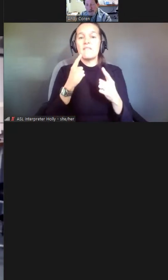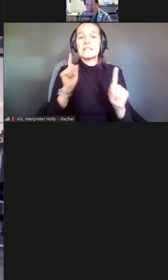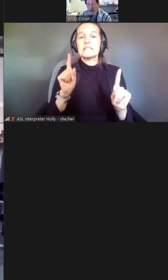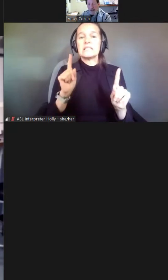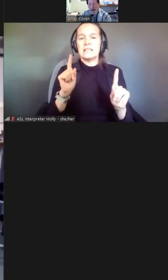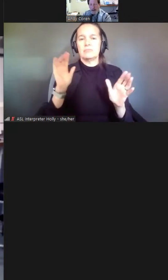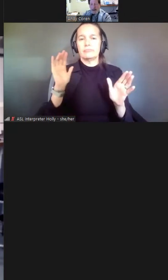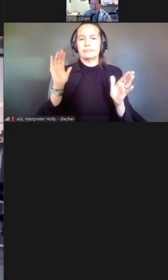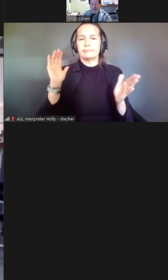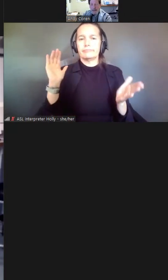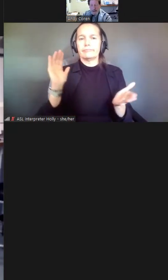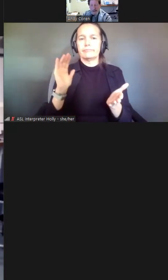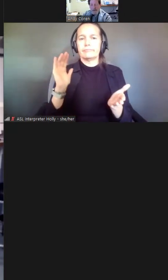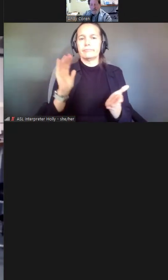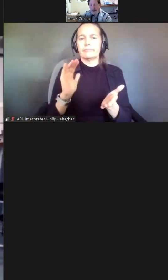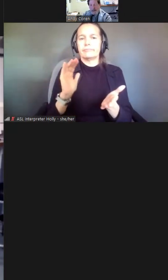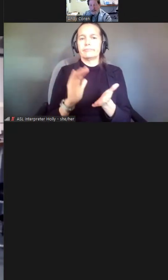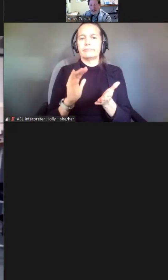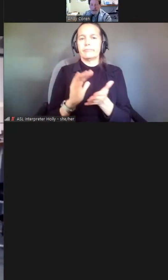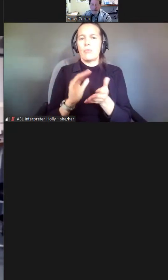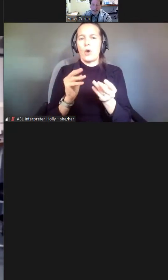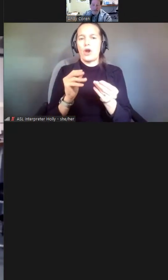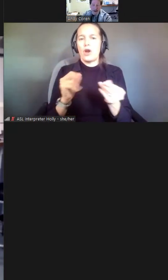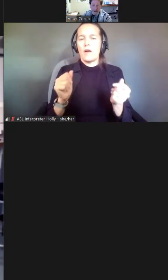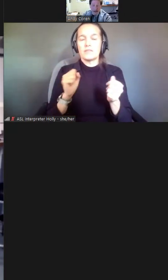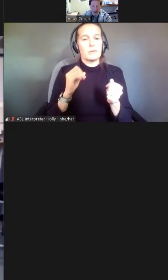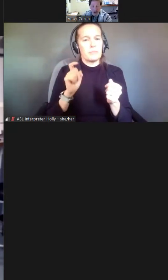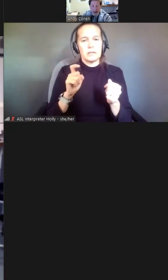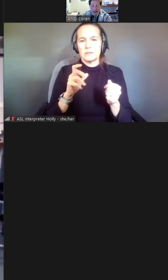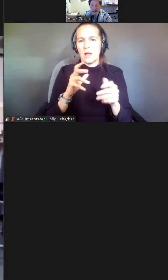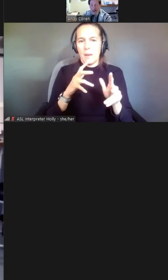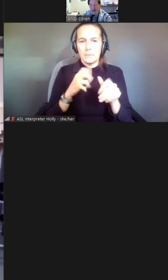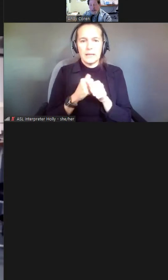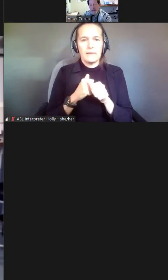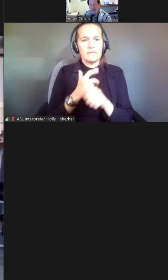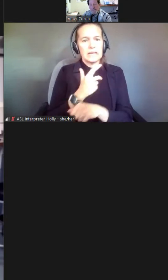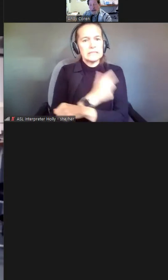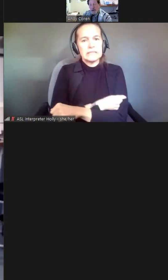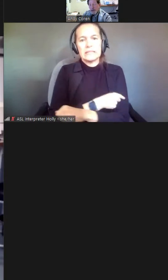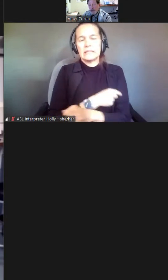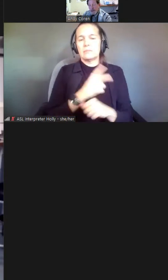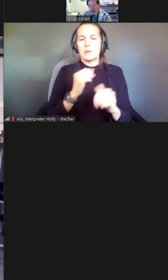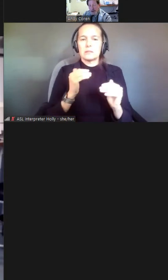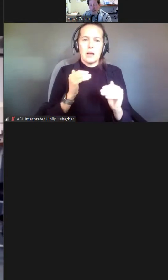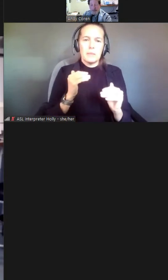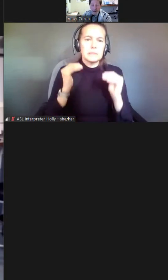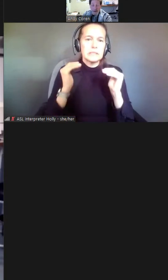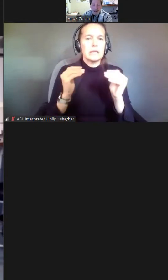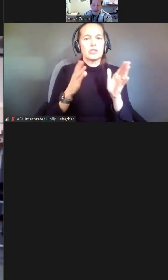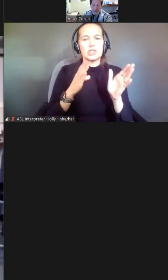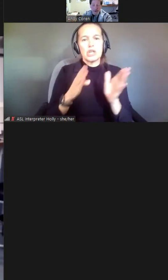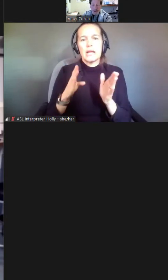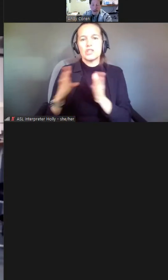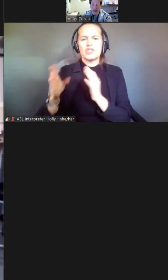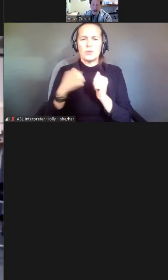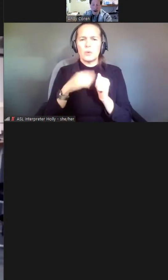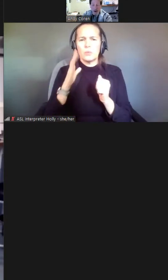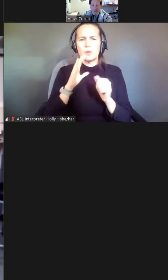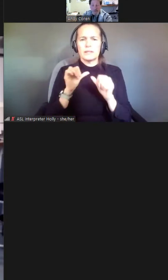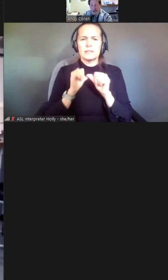have to be updated vaccine strategies, and we'll continue to be learning and